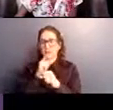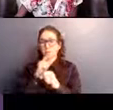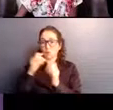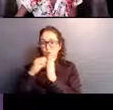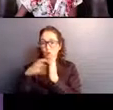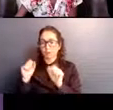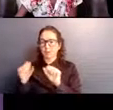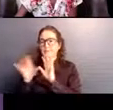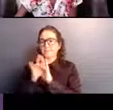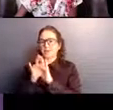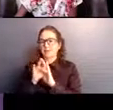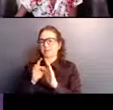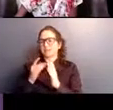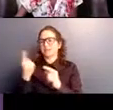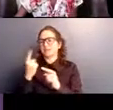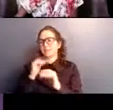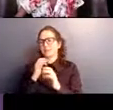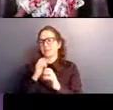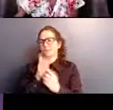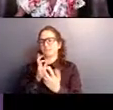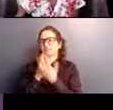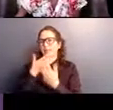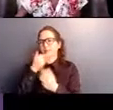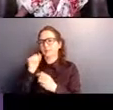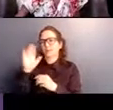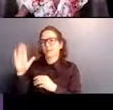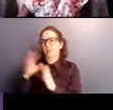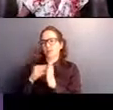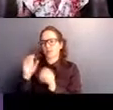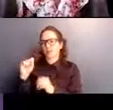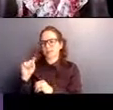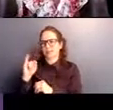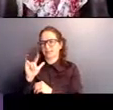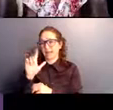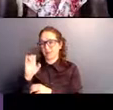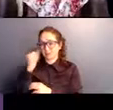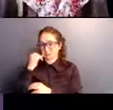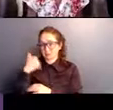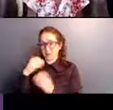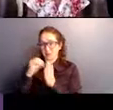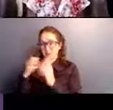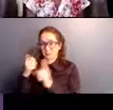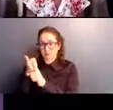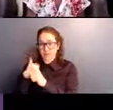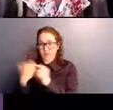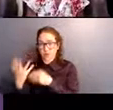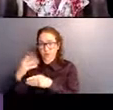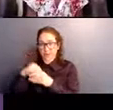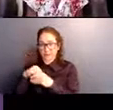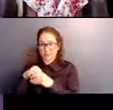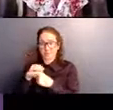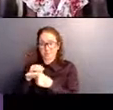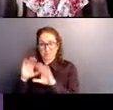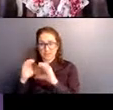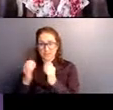picks an instrument that is best suited for their learning style. So if I have a student who is autistic and they're in a class